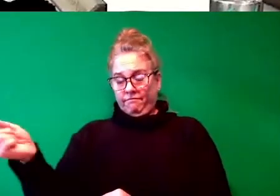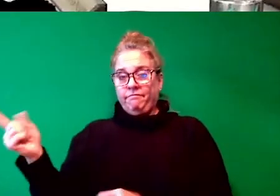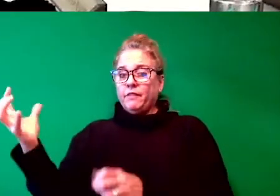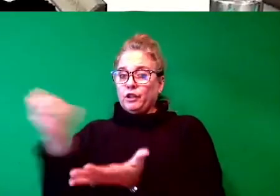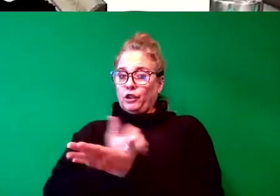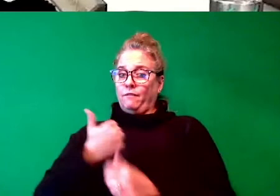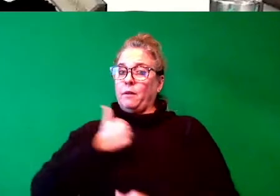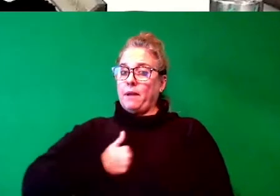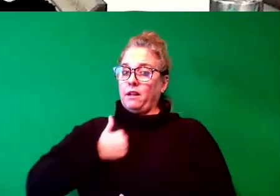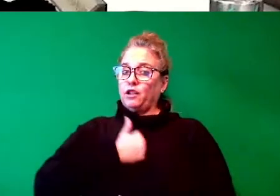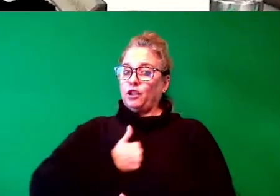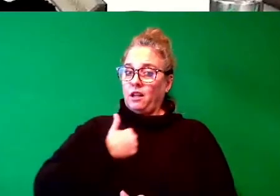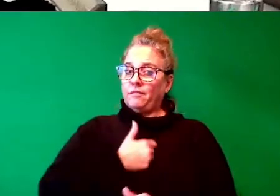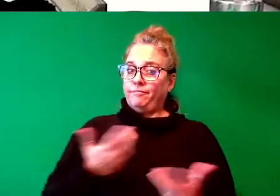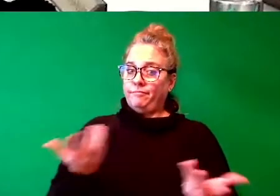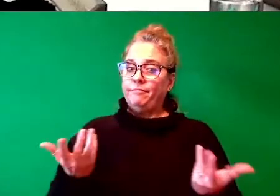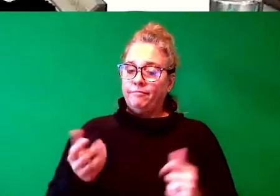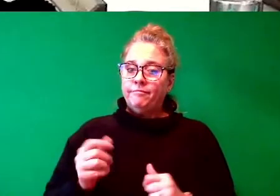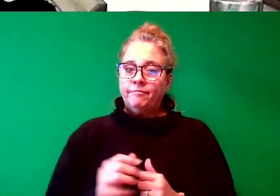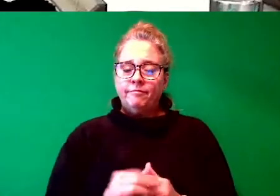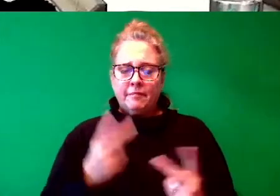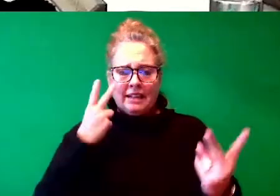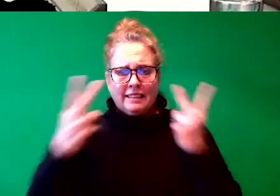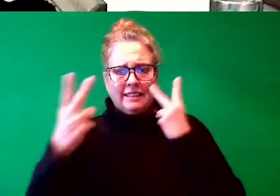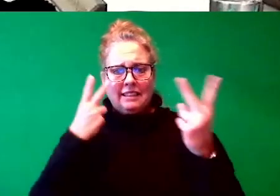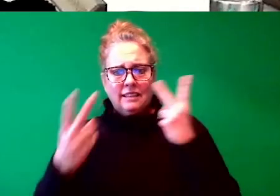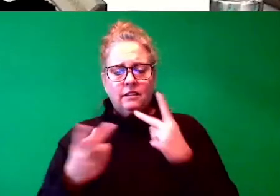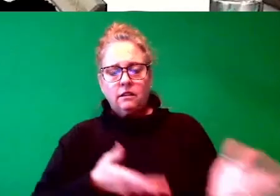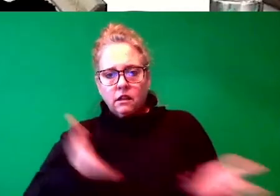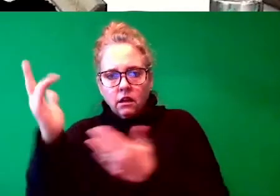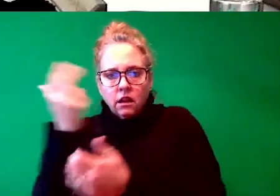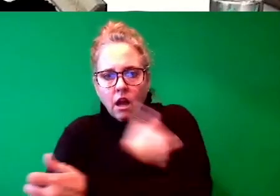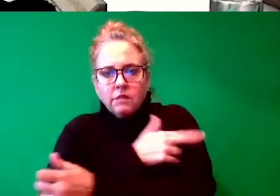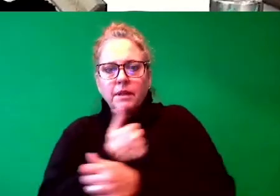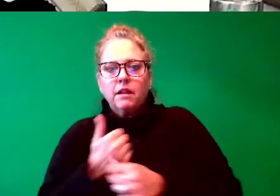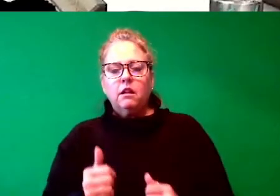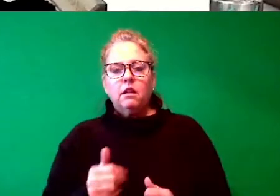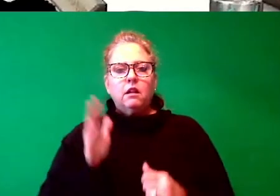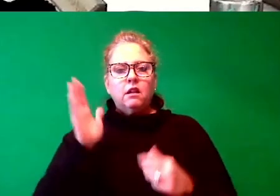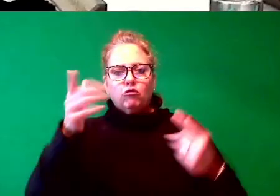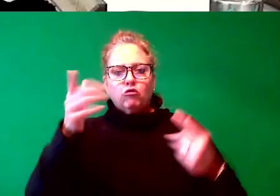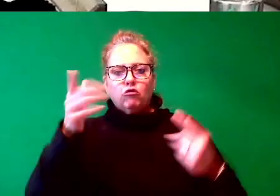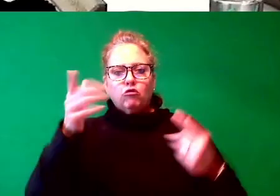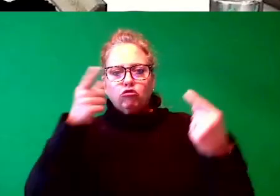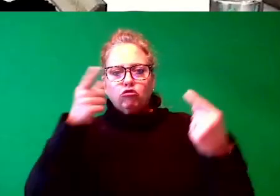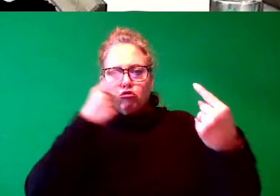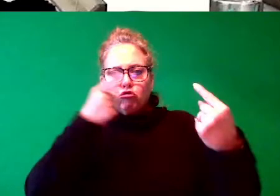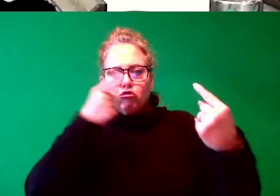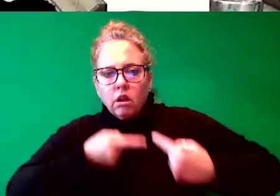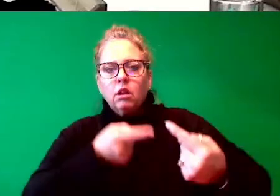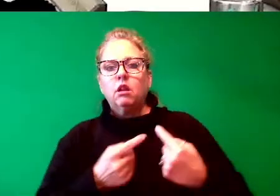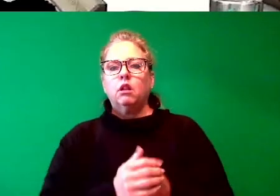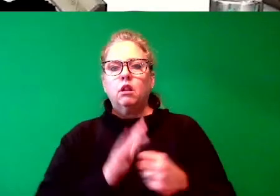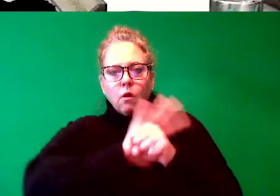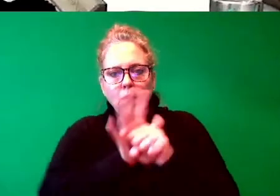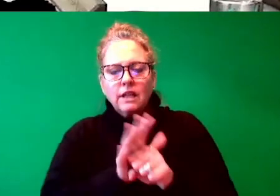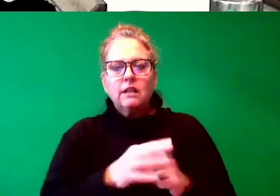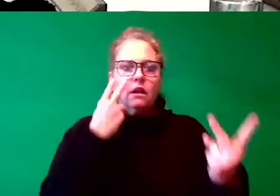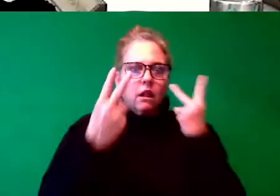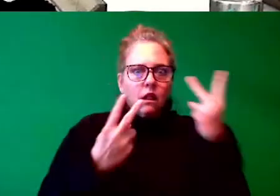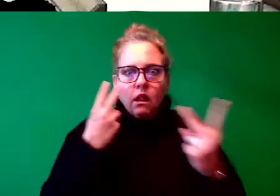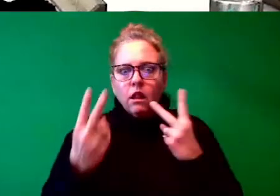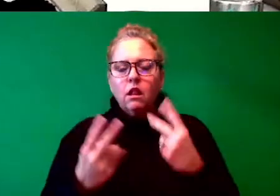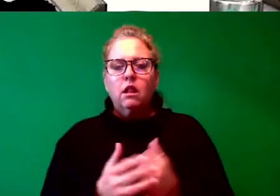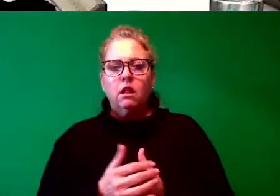physicians, we have seen the struggles of hospitalized patients with COVID-19. We have even heard statements to